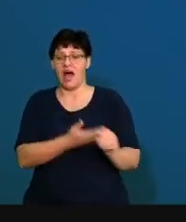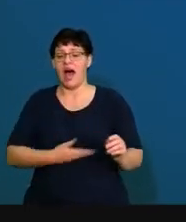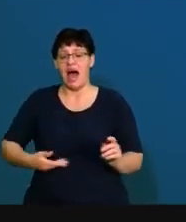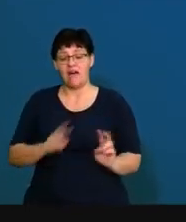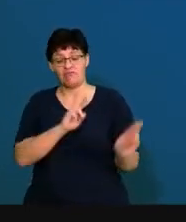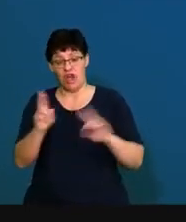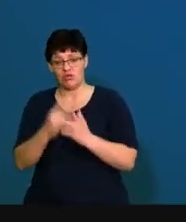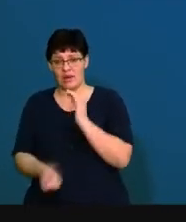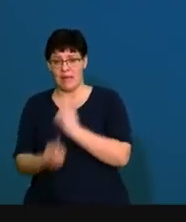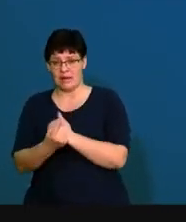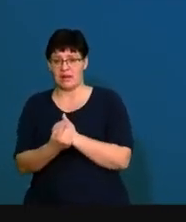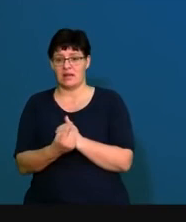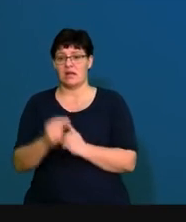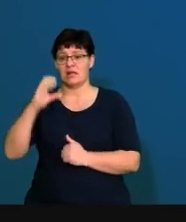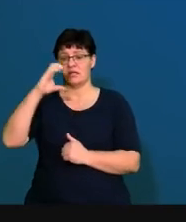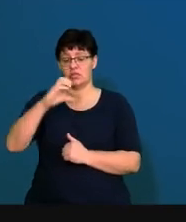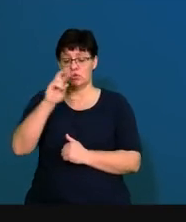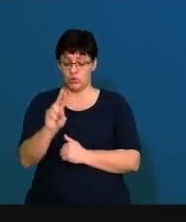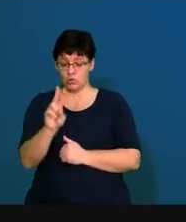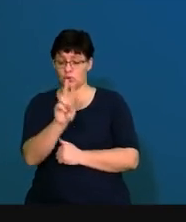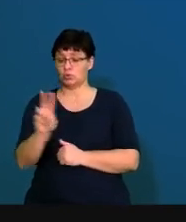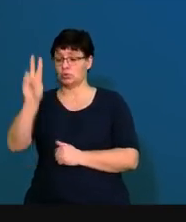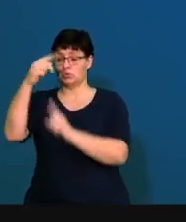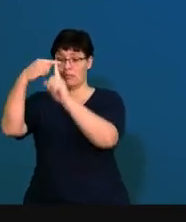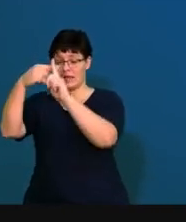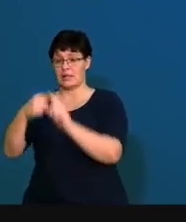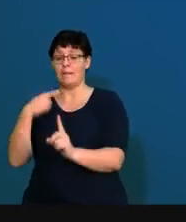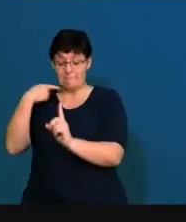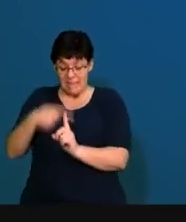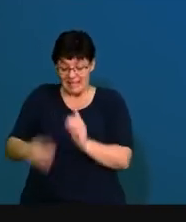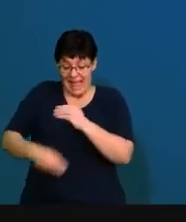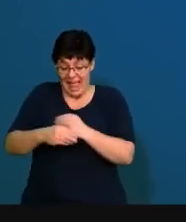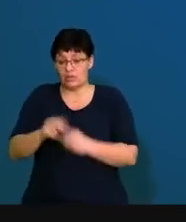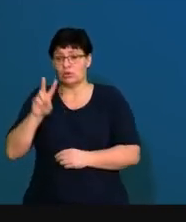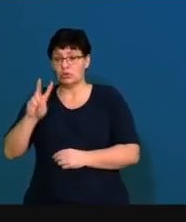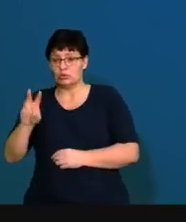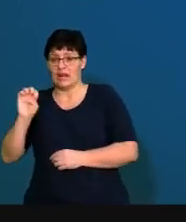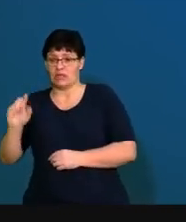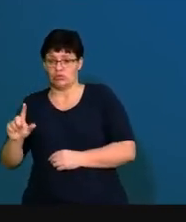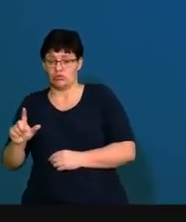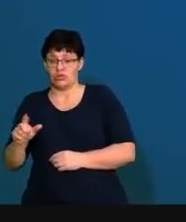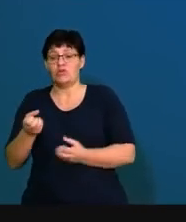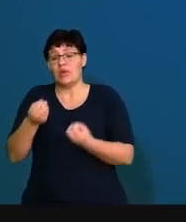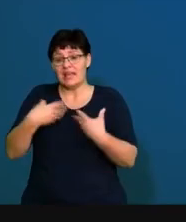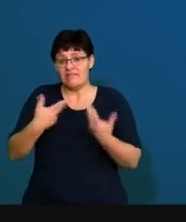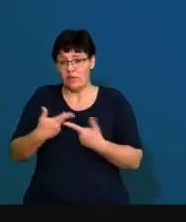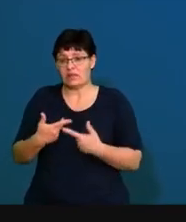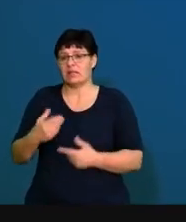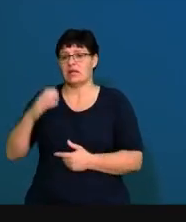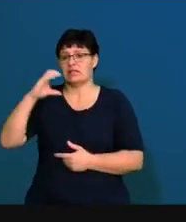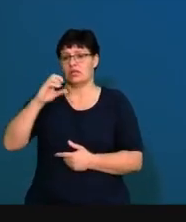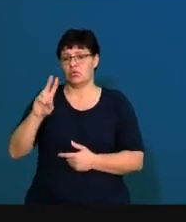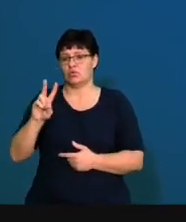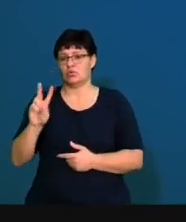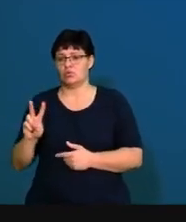half reaction must take place. Cu2 plus 2 electrons, okay, to give us what? Copper